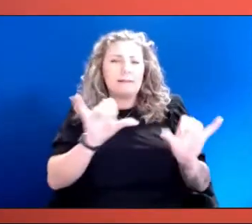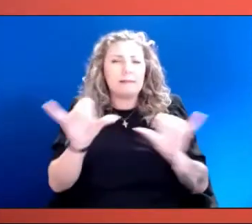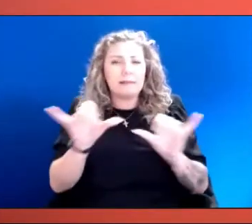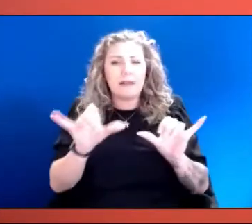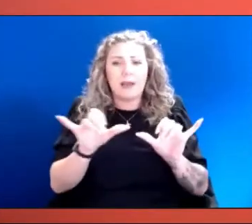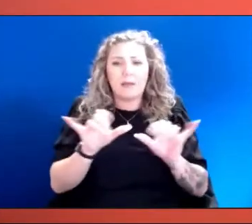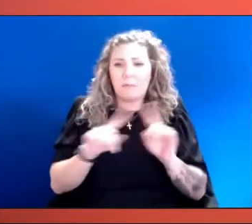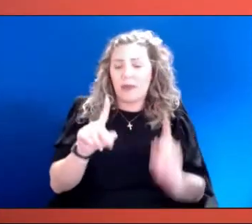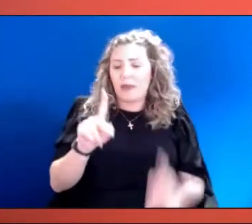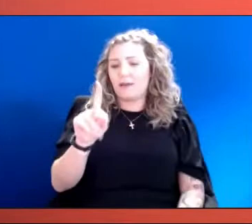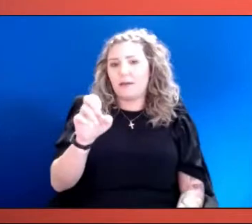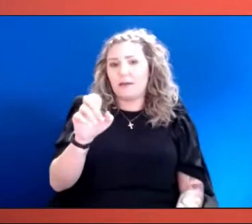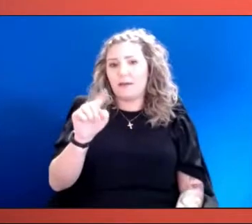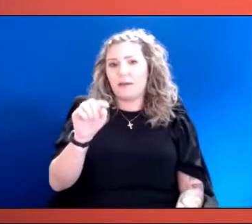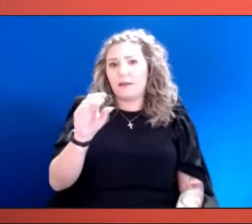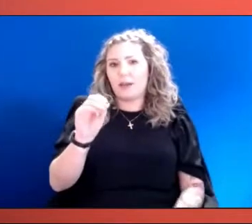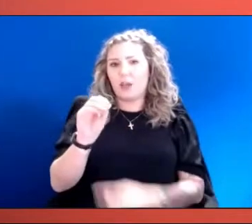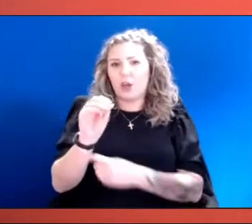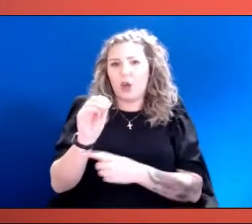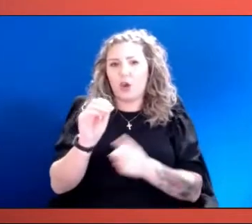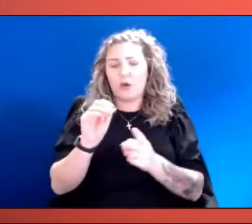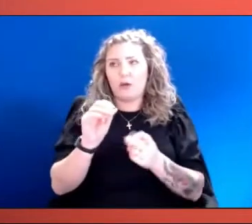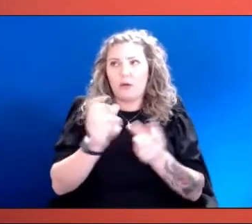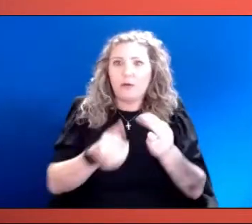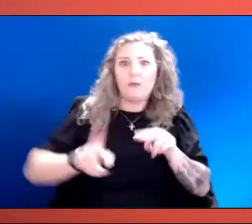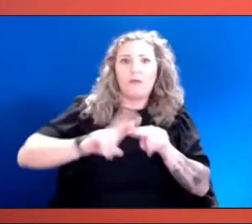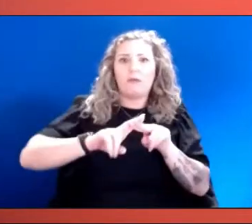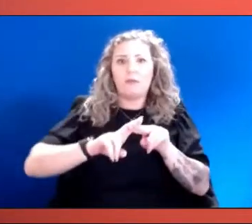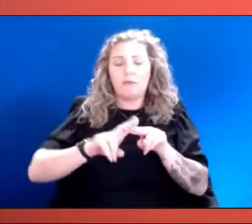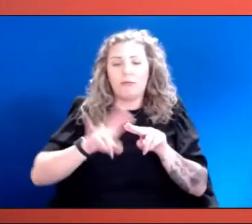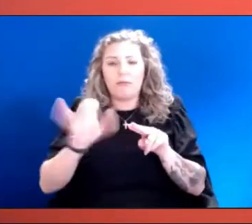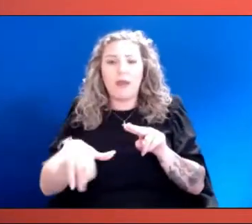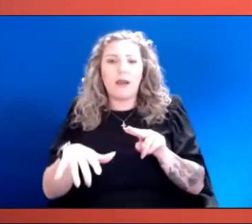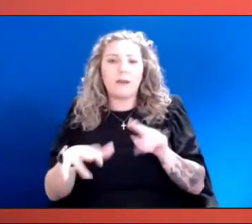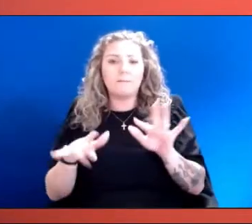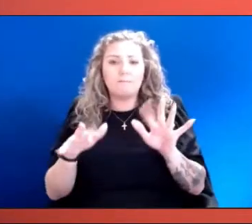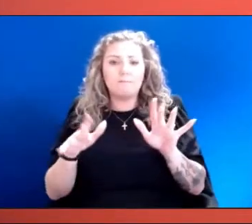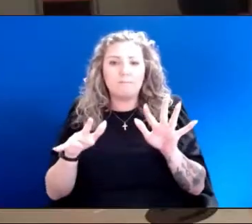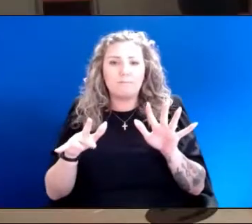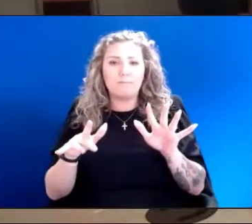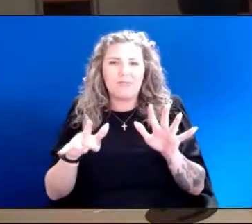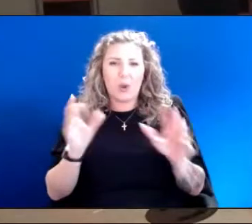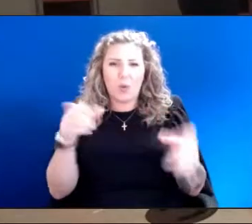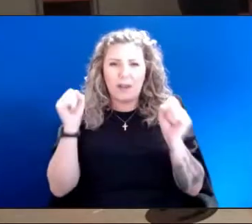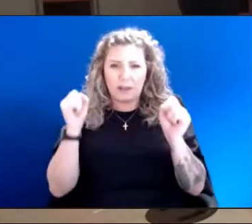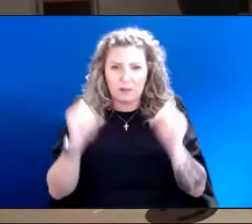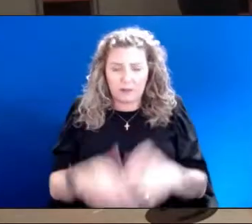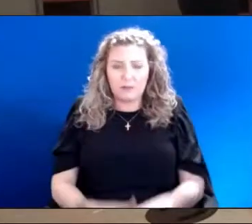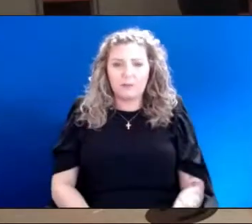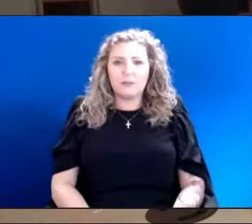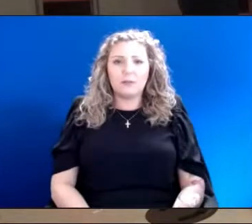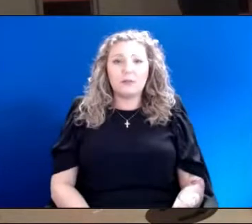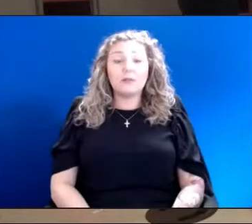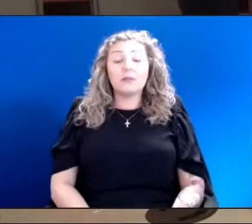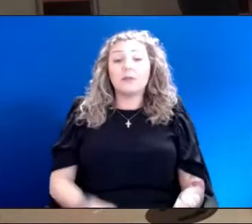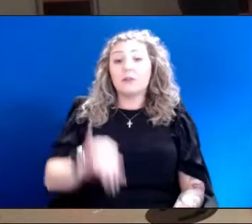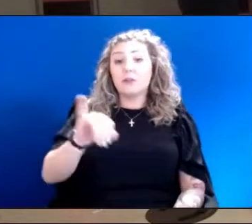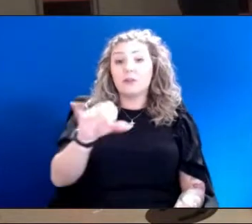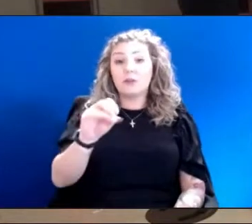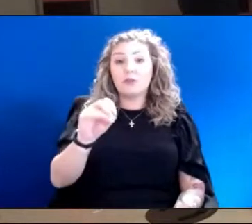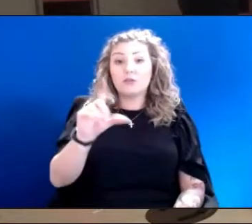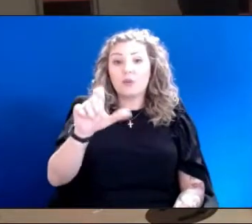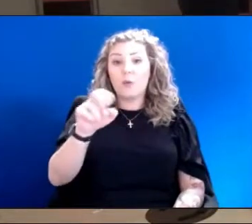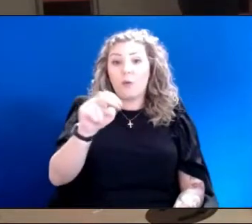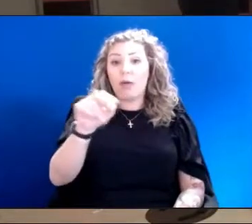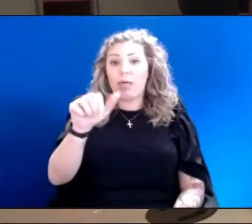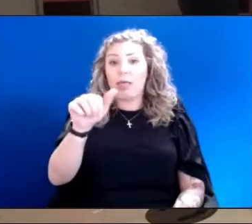keto accelerated this super quickly. Okay. Joellen has a question.